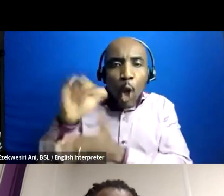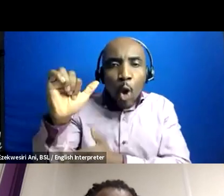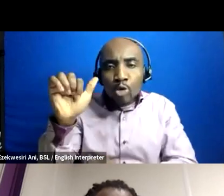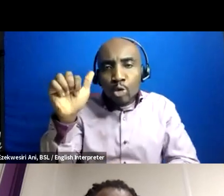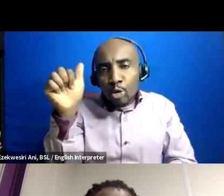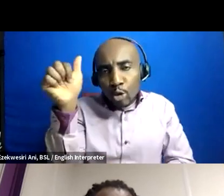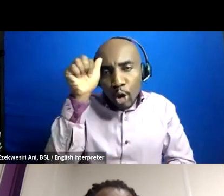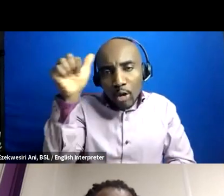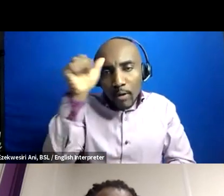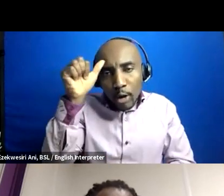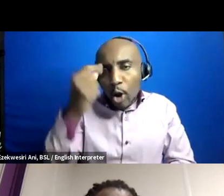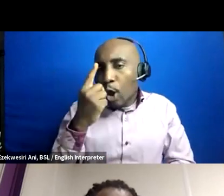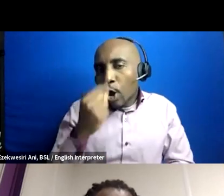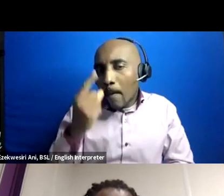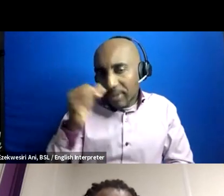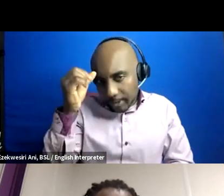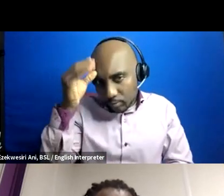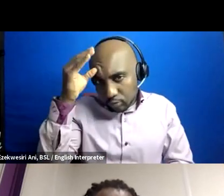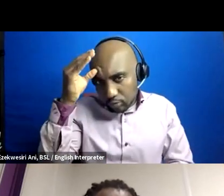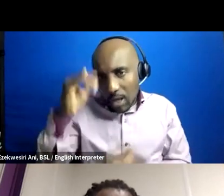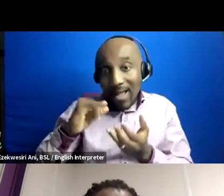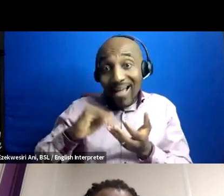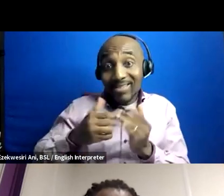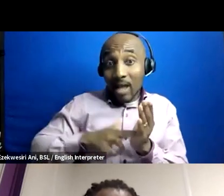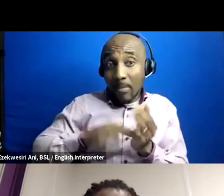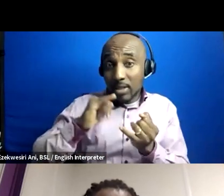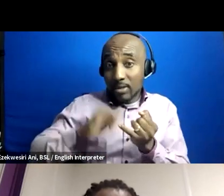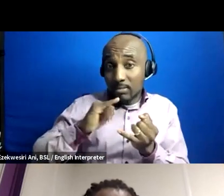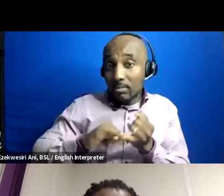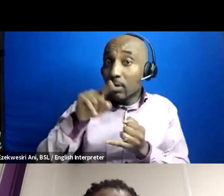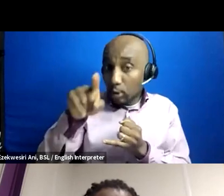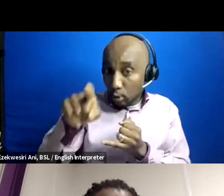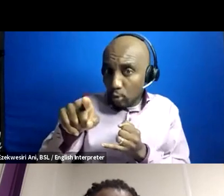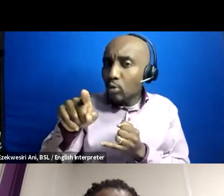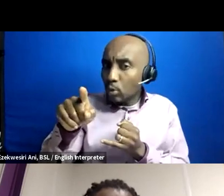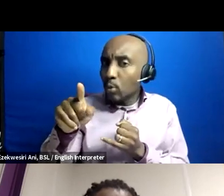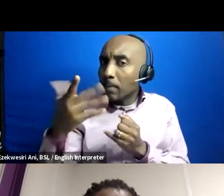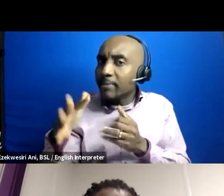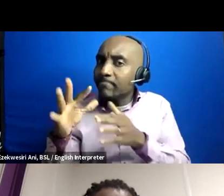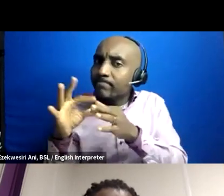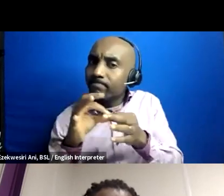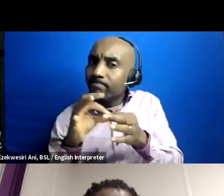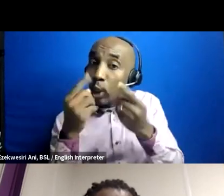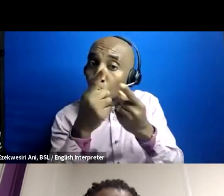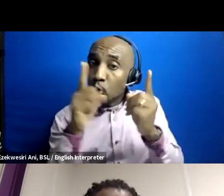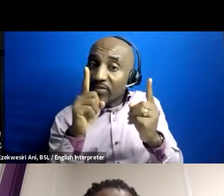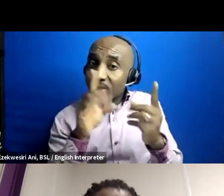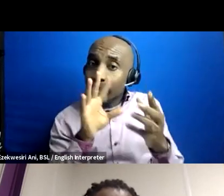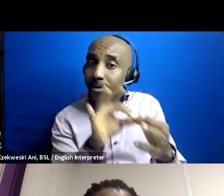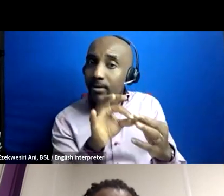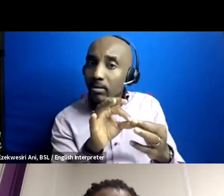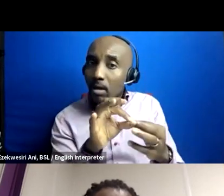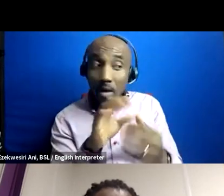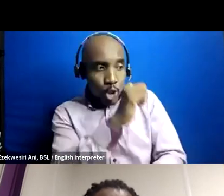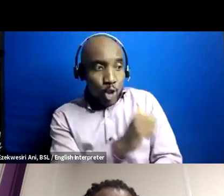competence. Now, this is for you, Simon. I know you have some affiliations with universities where nurses